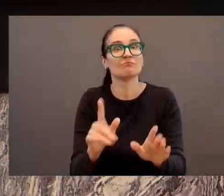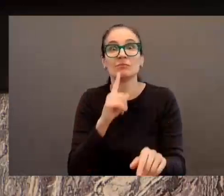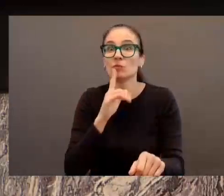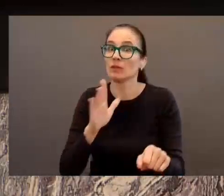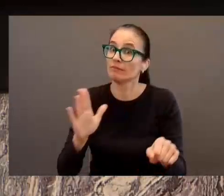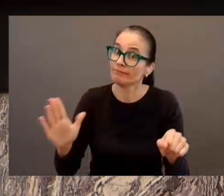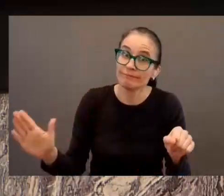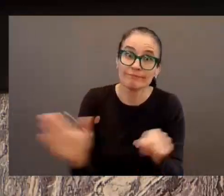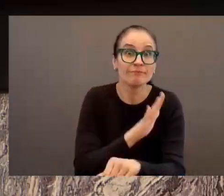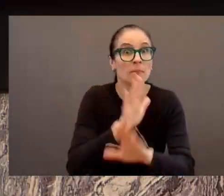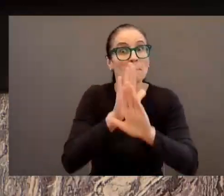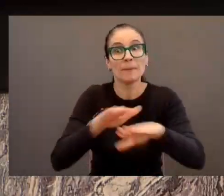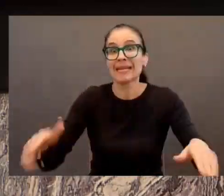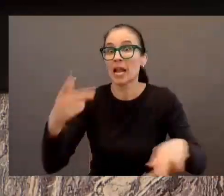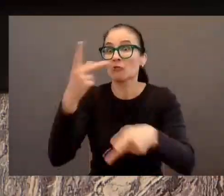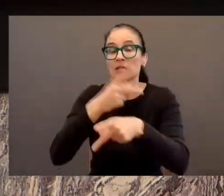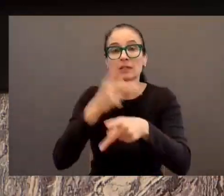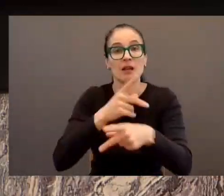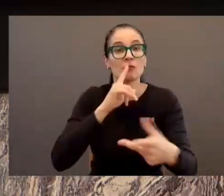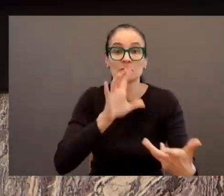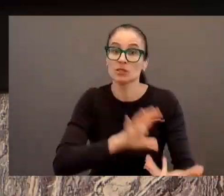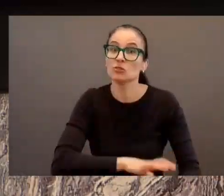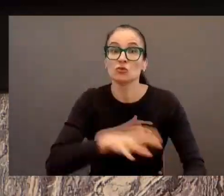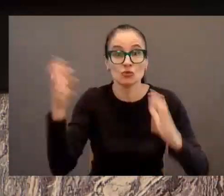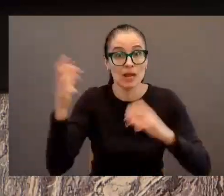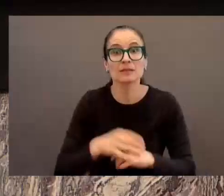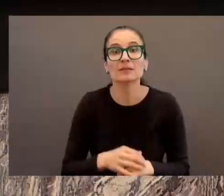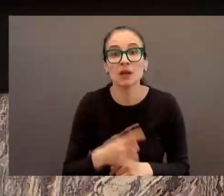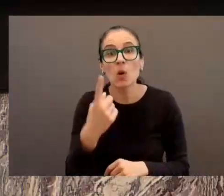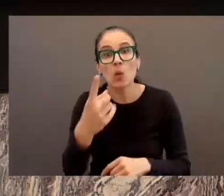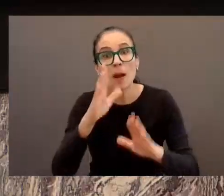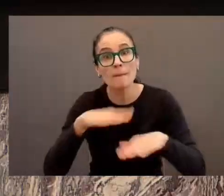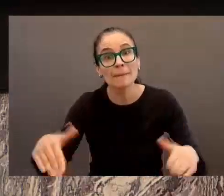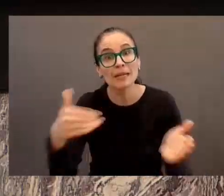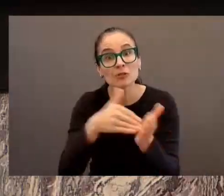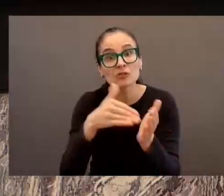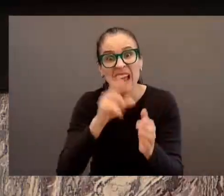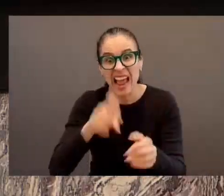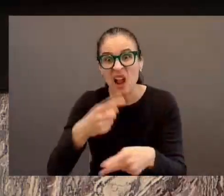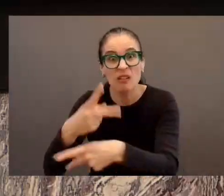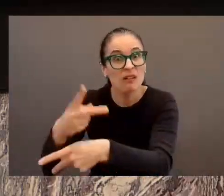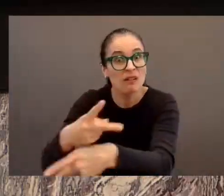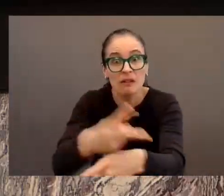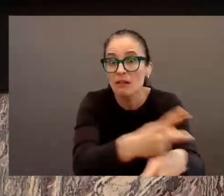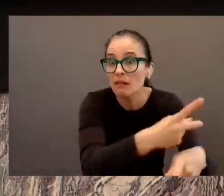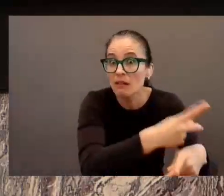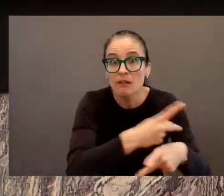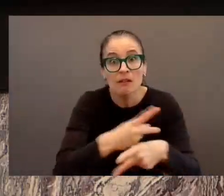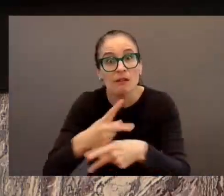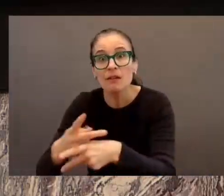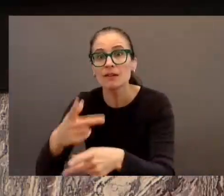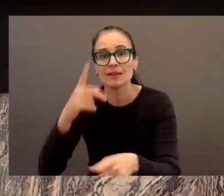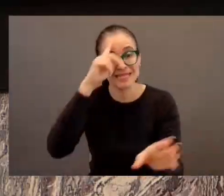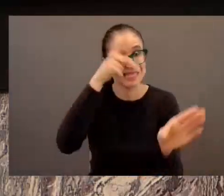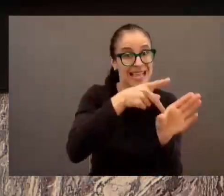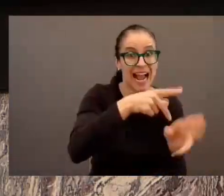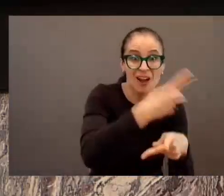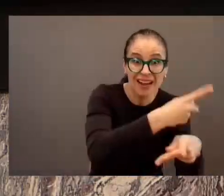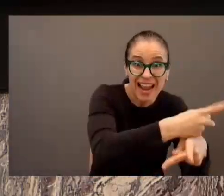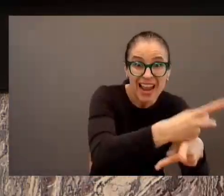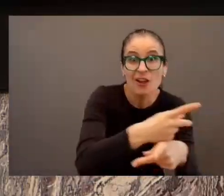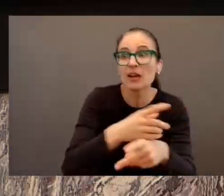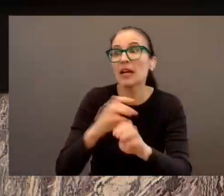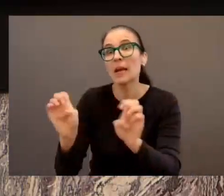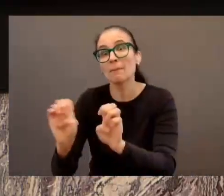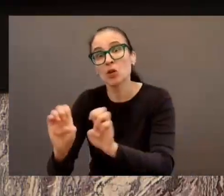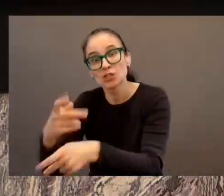the ward, psychiatric care, emergency, the NICU, and high-risk deliveries all at